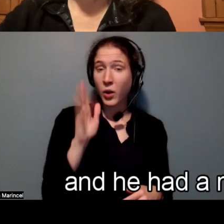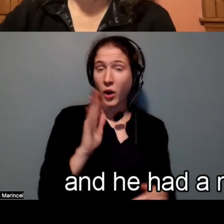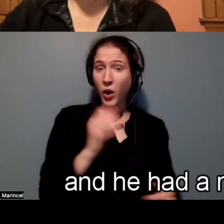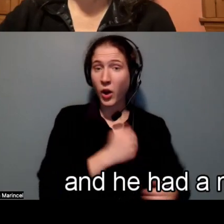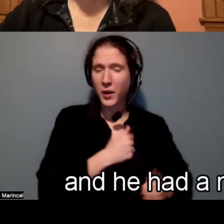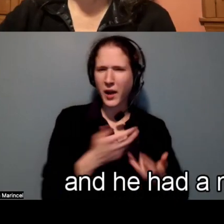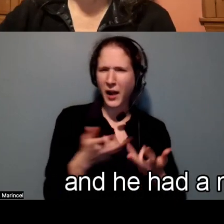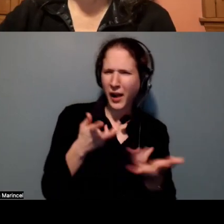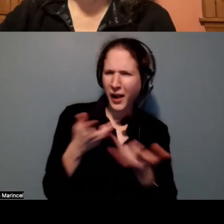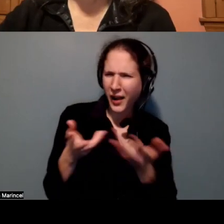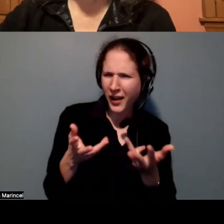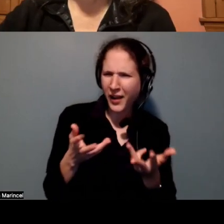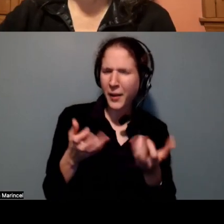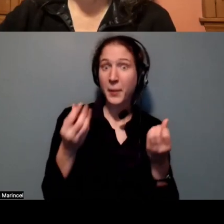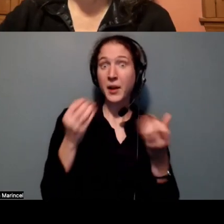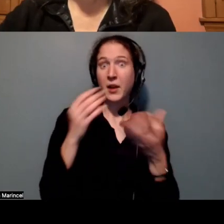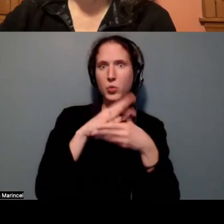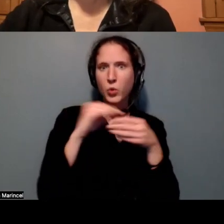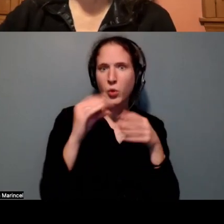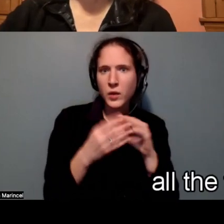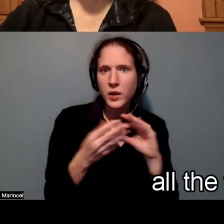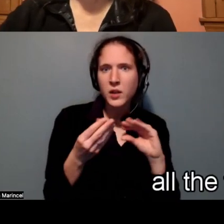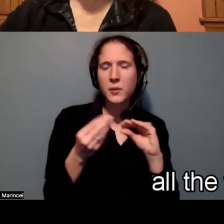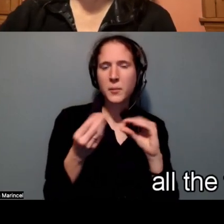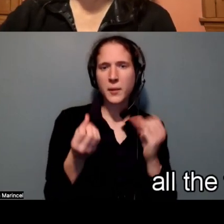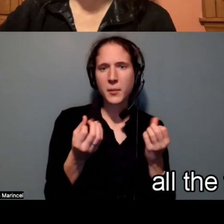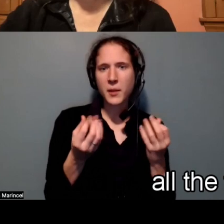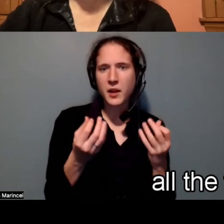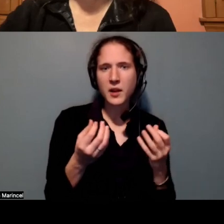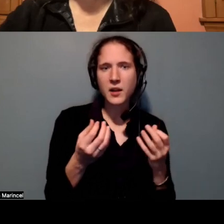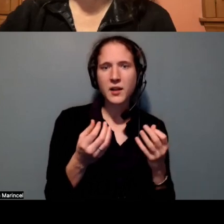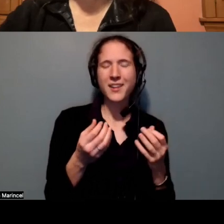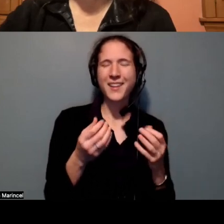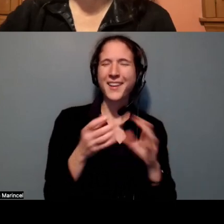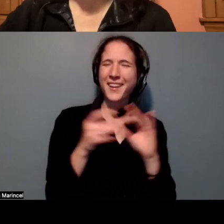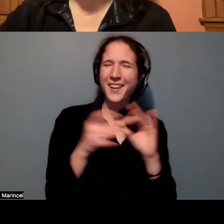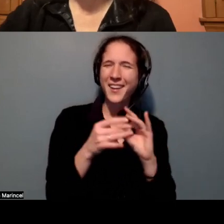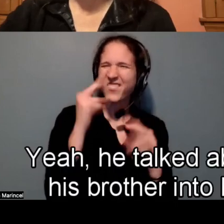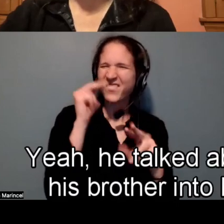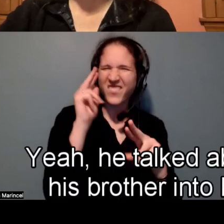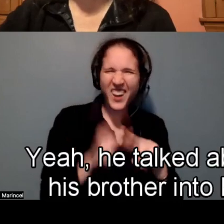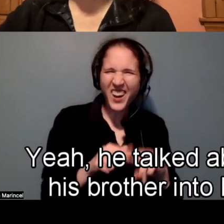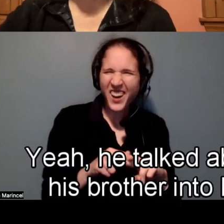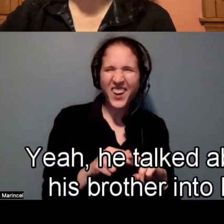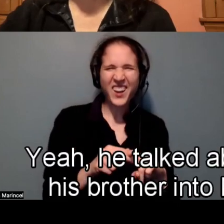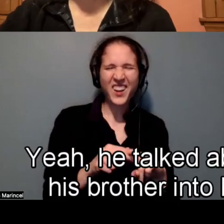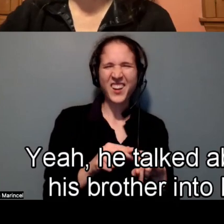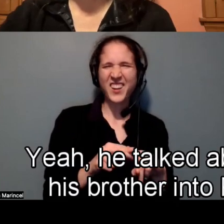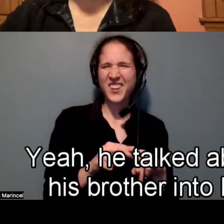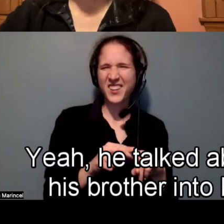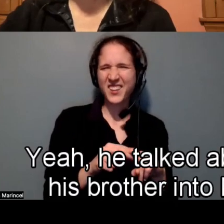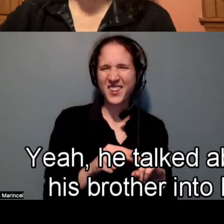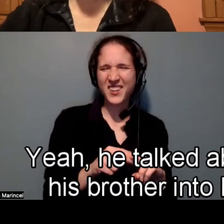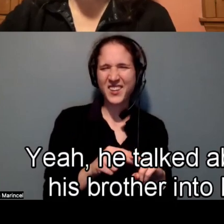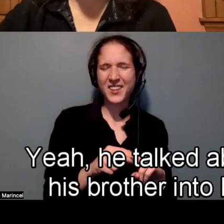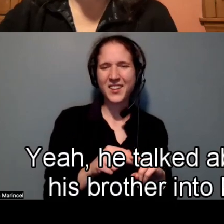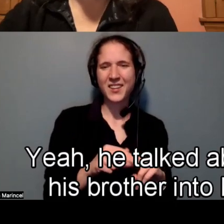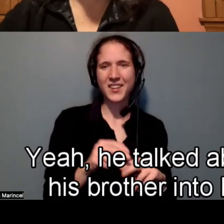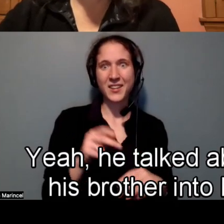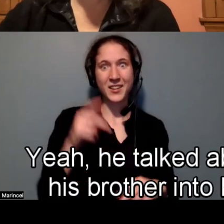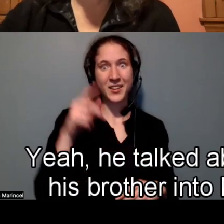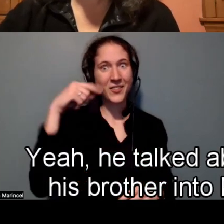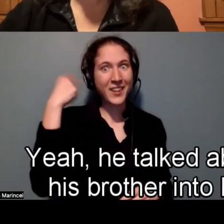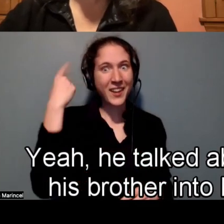million stories about all the fun he had. Yeah, he talked about going AWOL with his brother